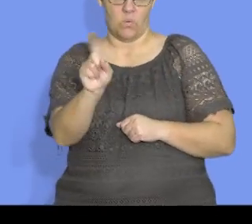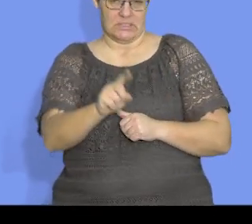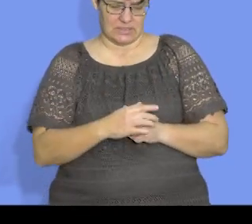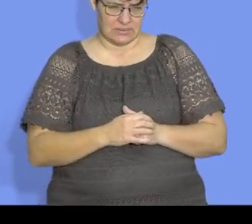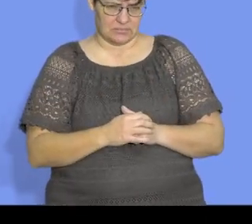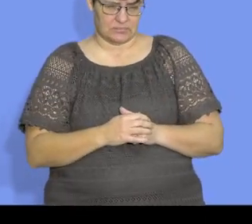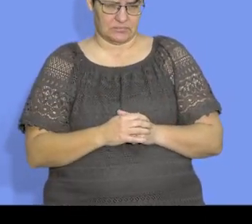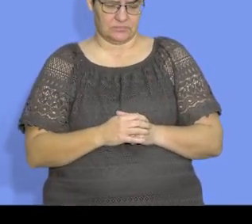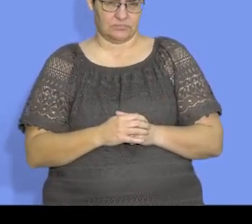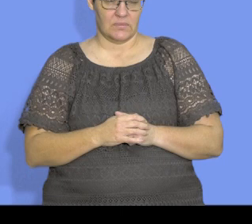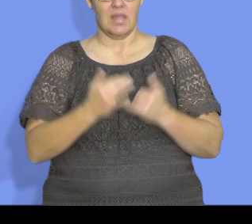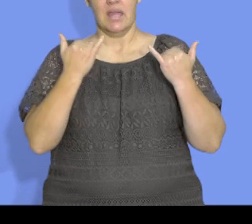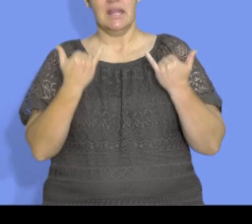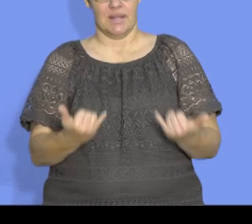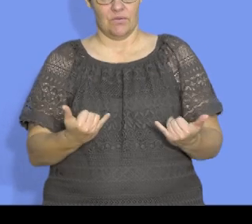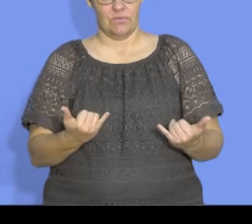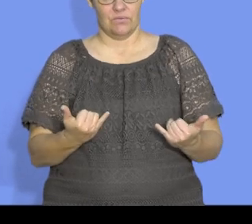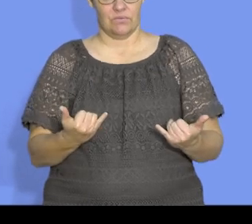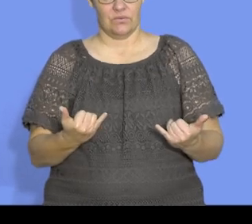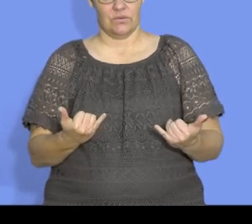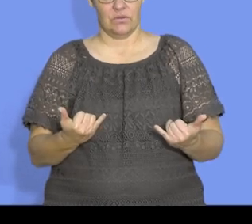first thing that I'm going to do is I'm going to split out